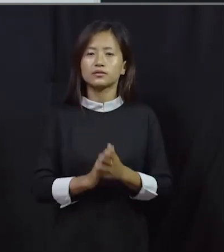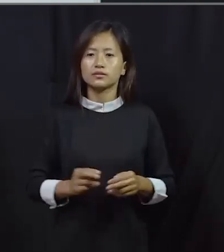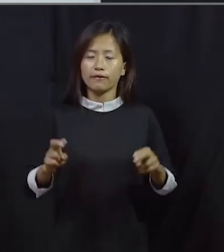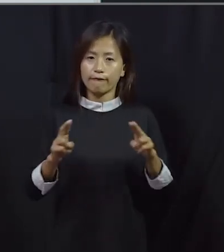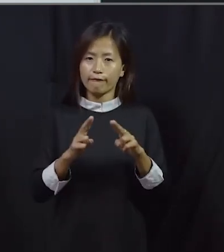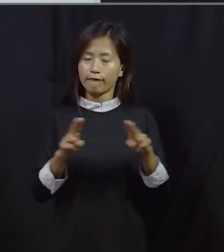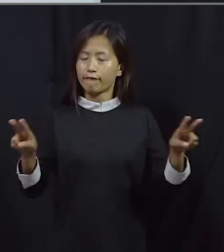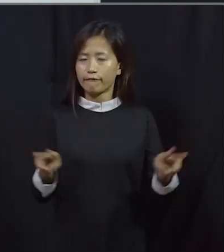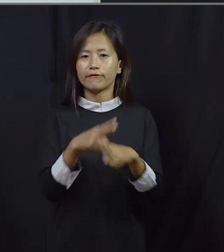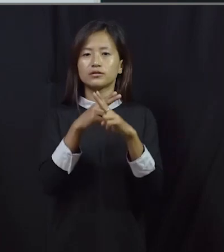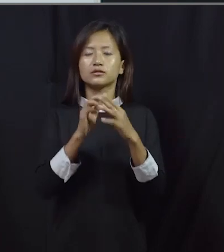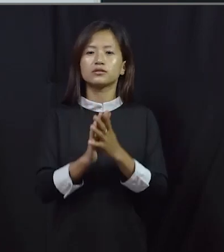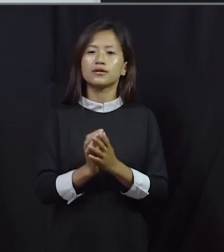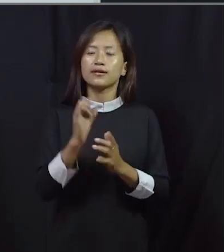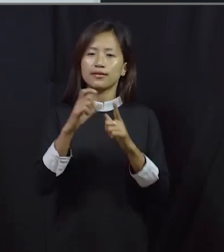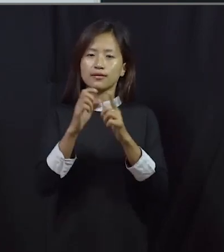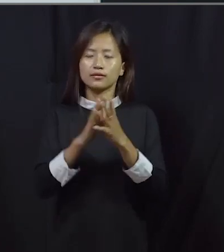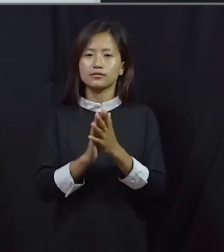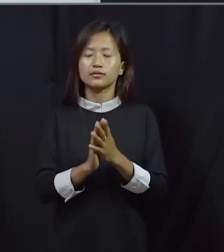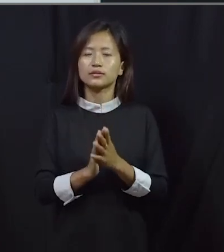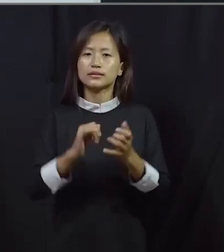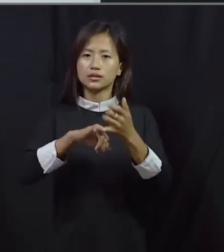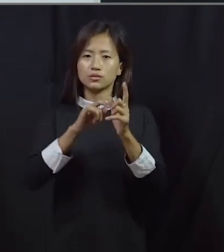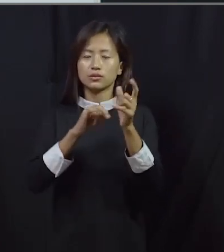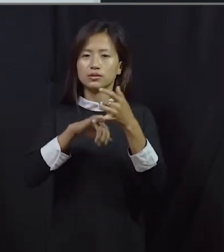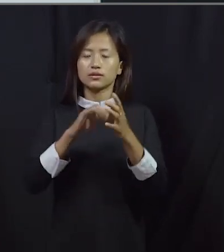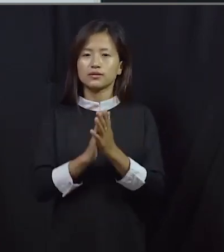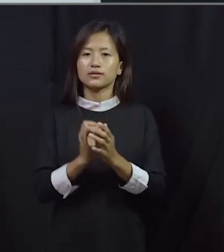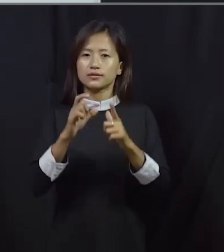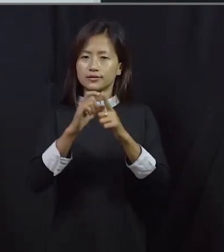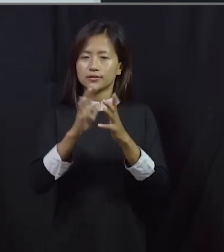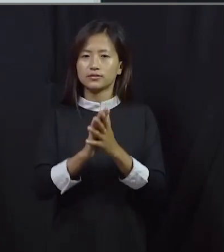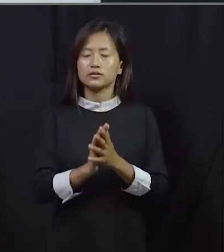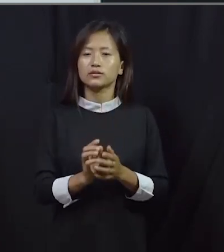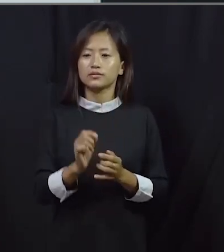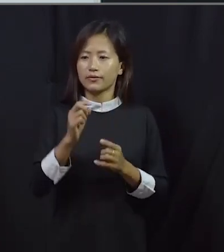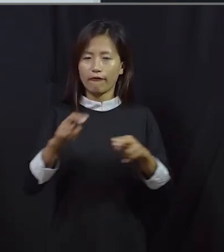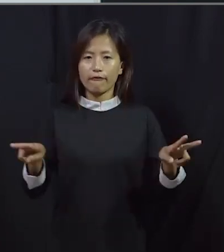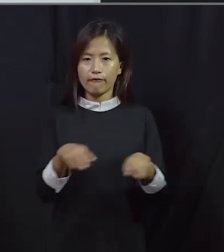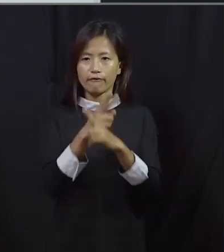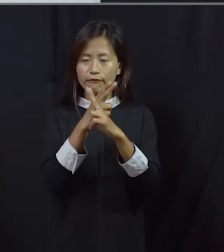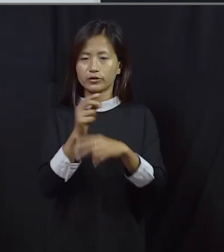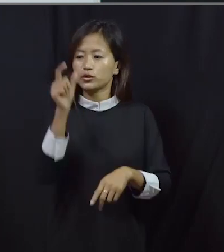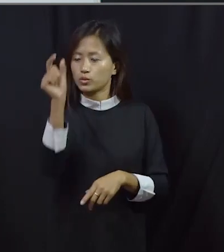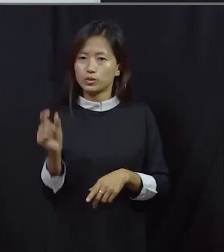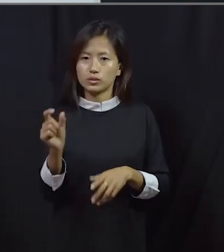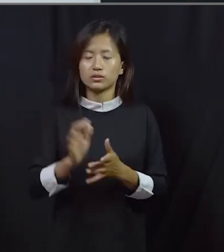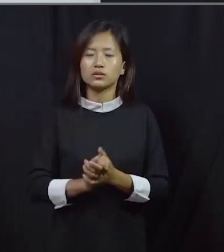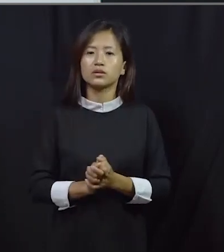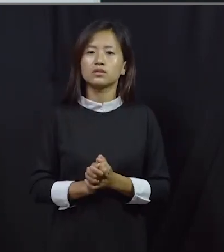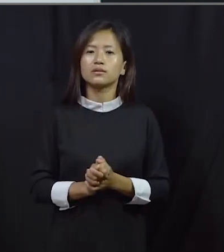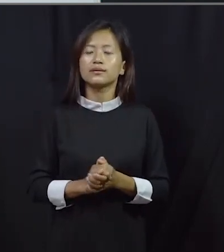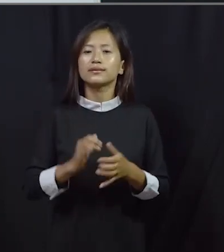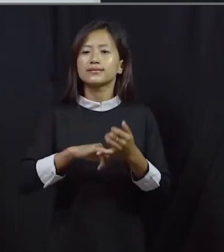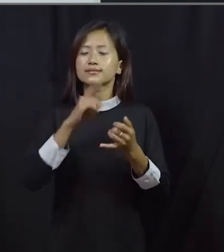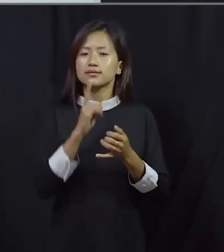System D Internationally, right? System D Internationally, this is the French word, and generally in short, we just call this